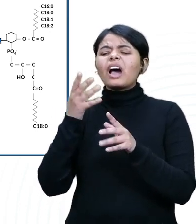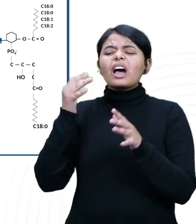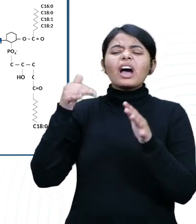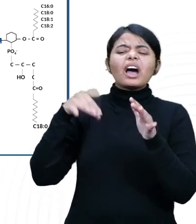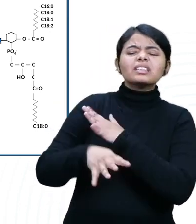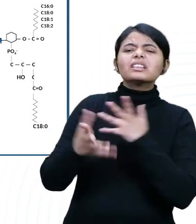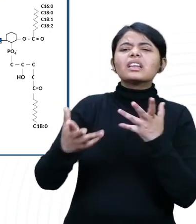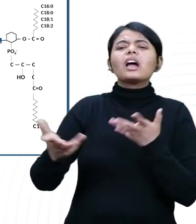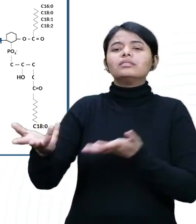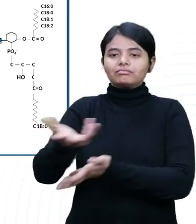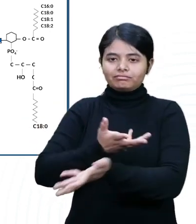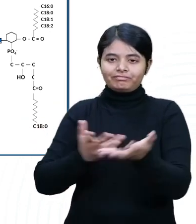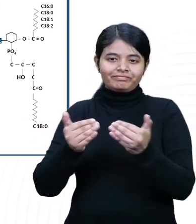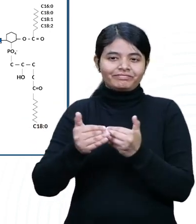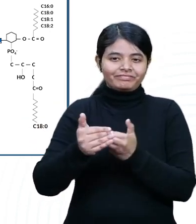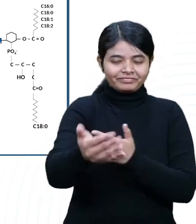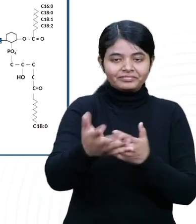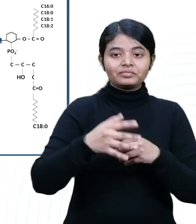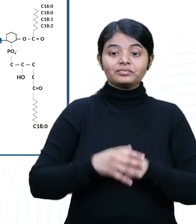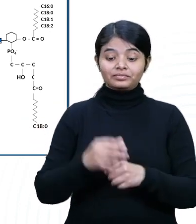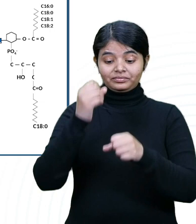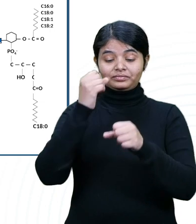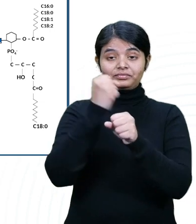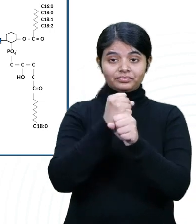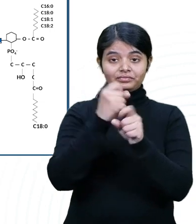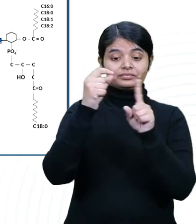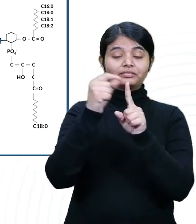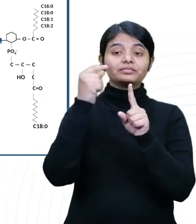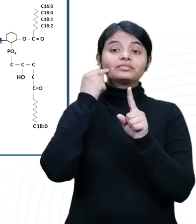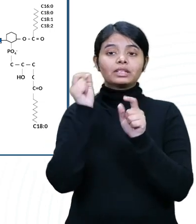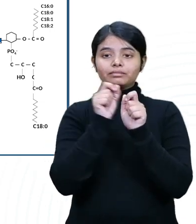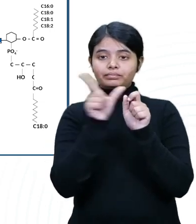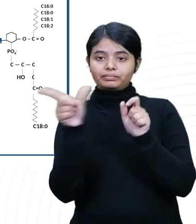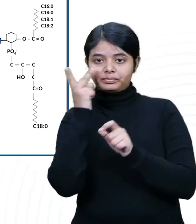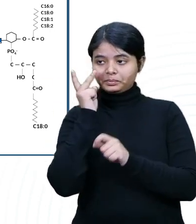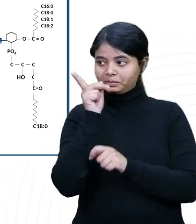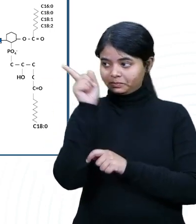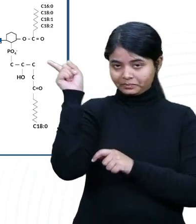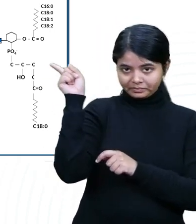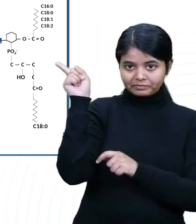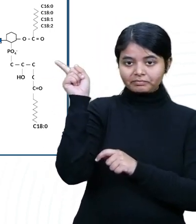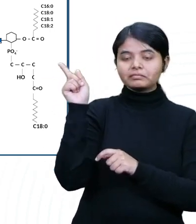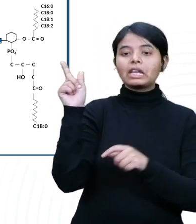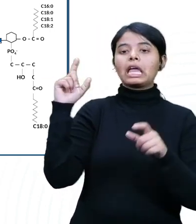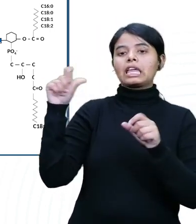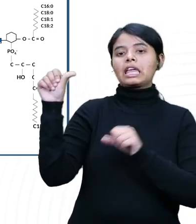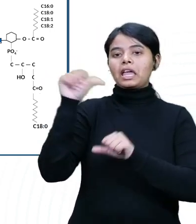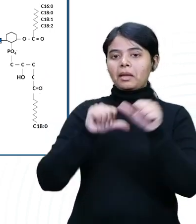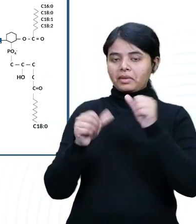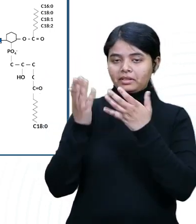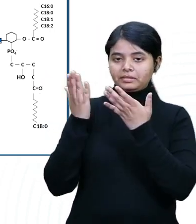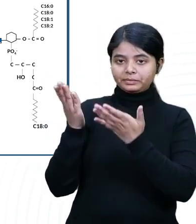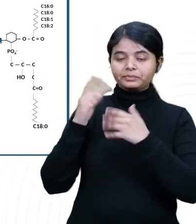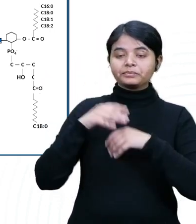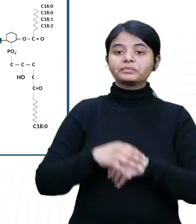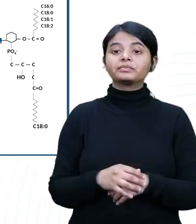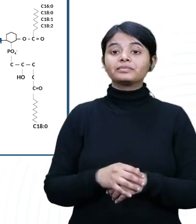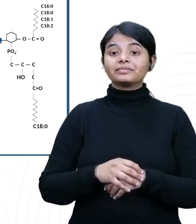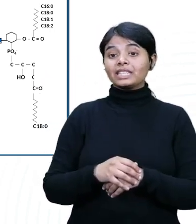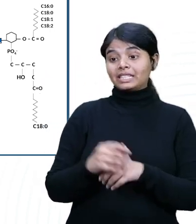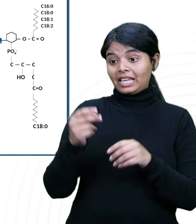mainly modified with galactose and glucanac repeats, which are called polylactic repeats, and they are often capped